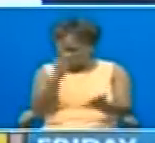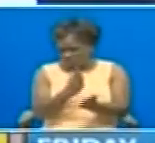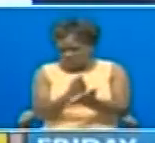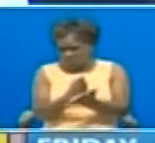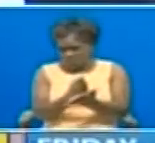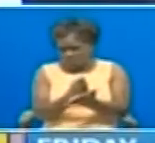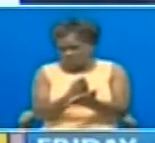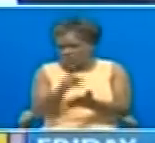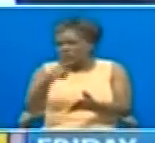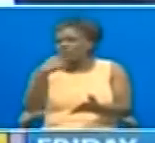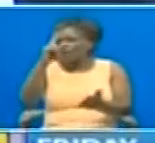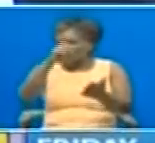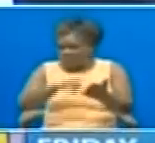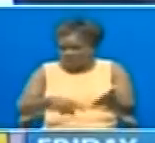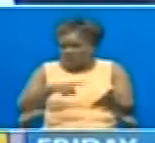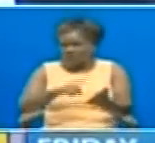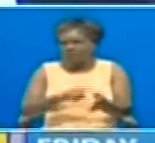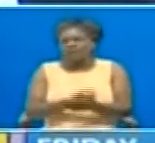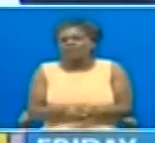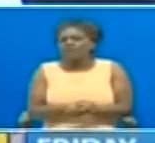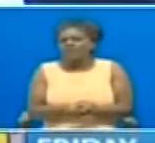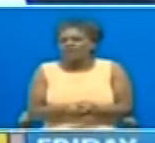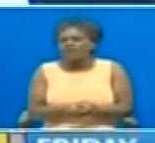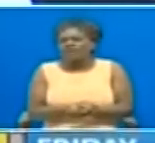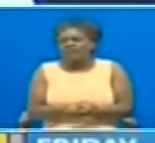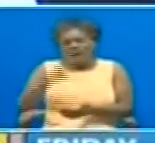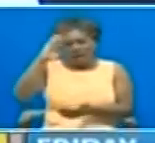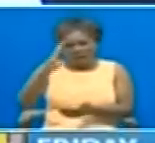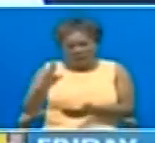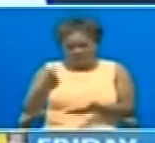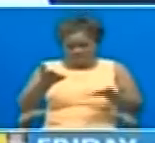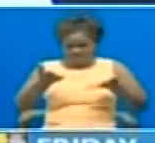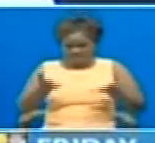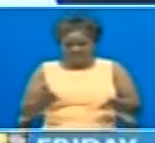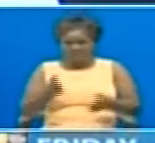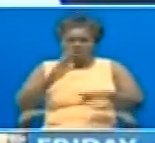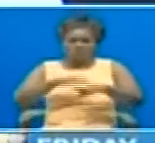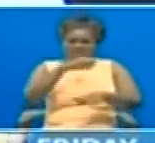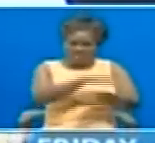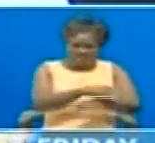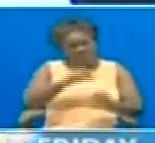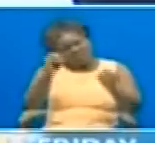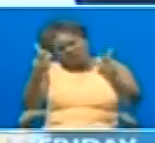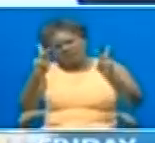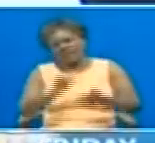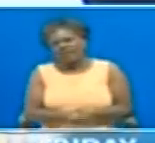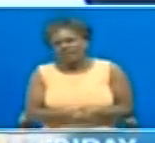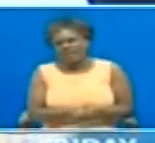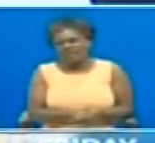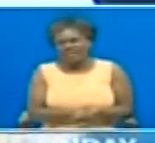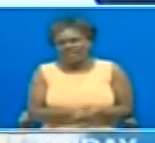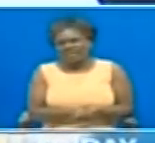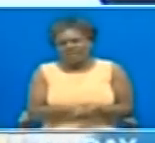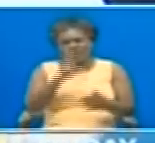Yeah, what's I the do. First thing we say when you're on air? Hi, this is Nazizi. Okay, we say good evening, but even hi will do for today. Oh, what's up? Okay. Oh, what's